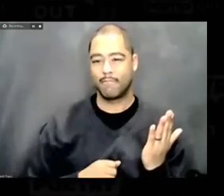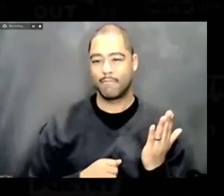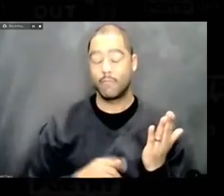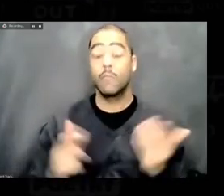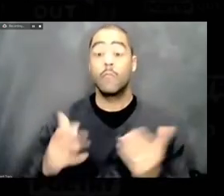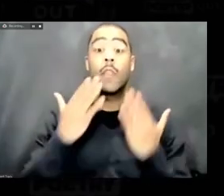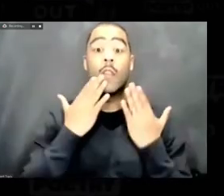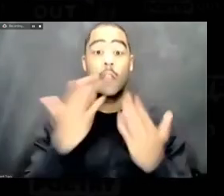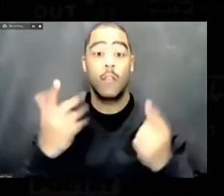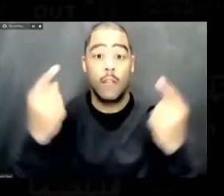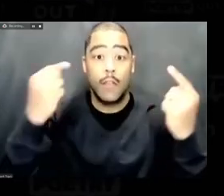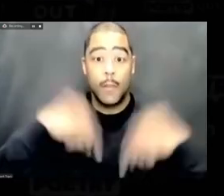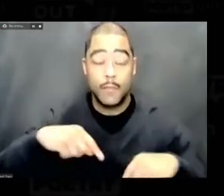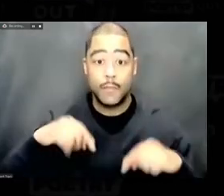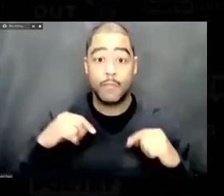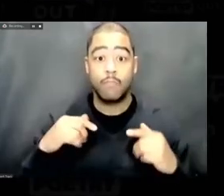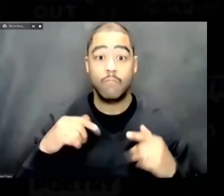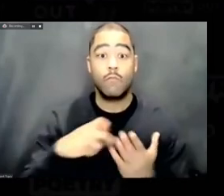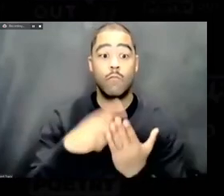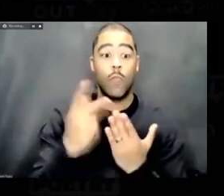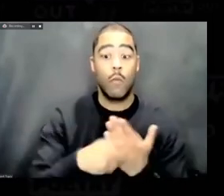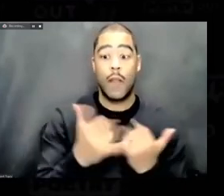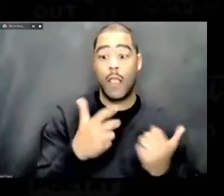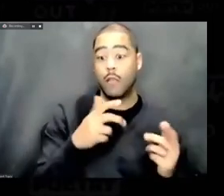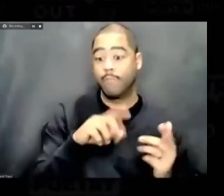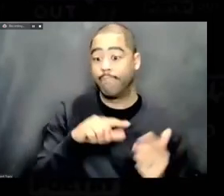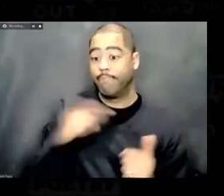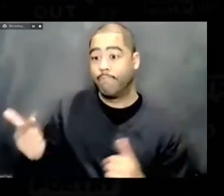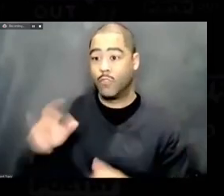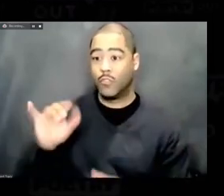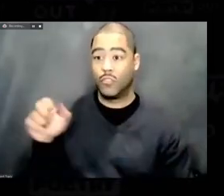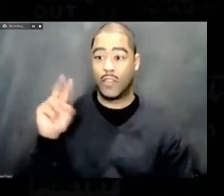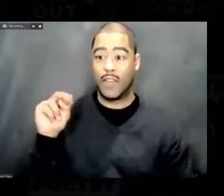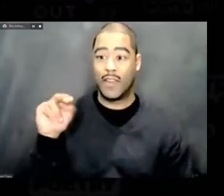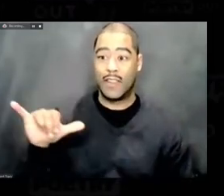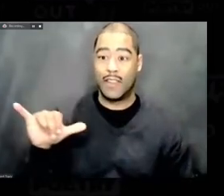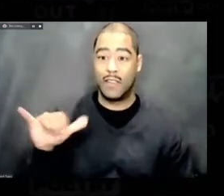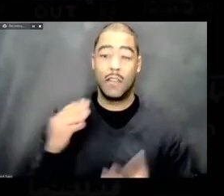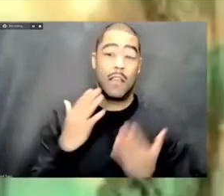We have Jenny to go to. So thank you all for having me and Dante. Thank you for you.